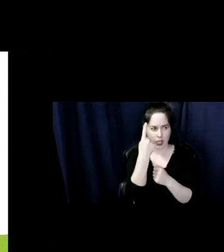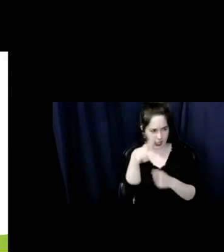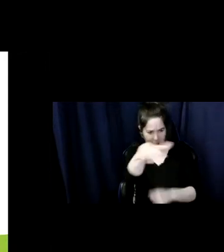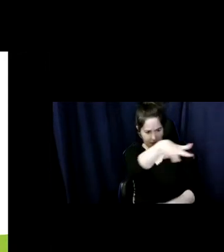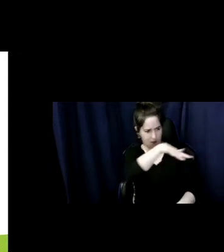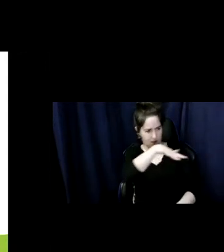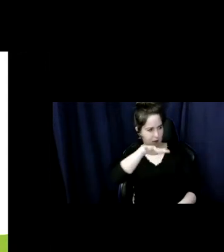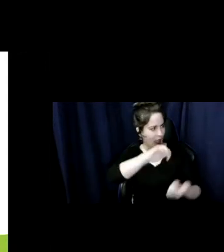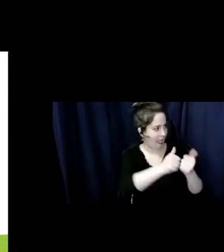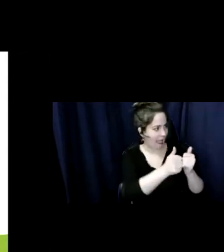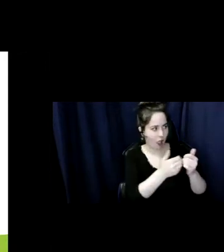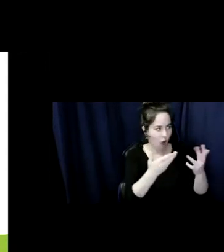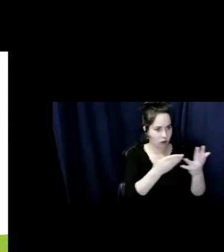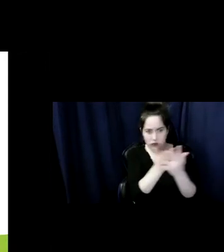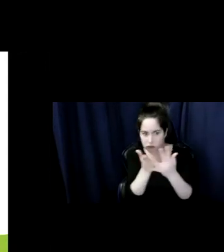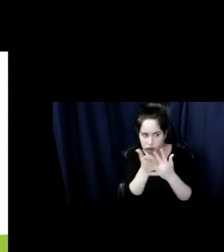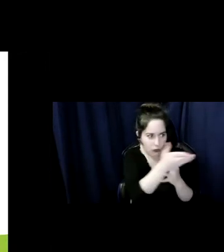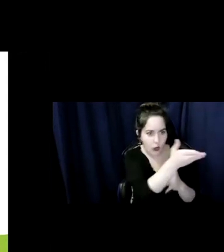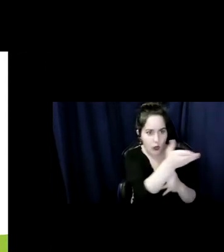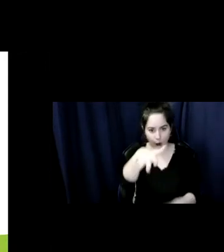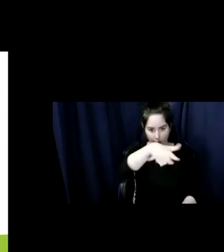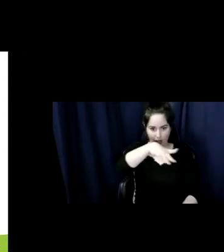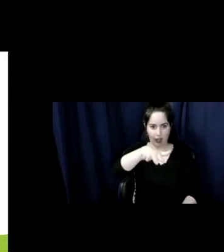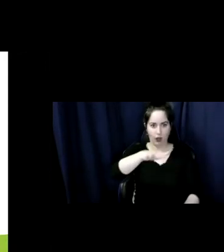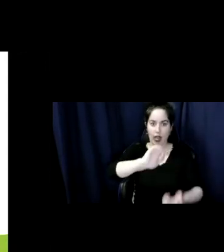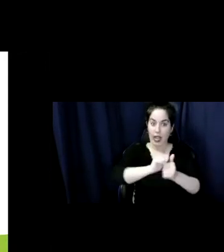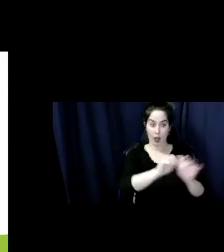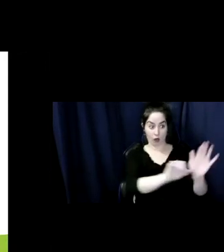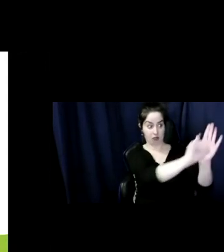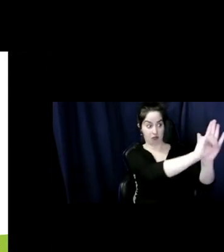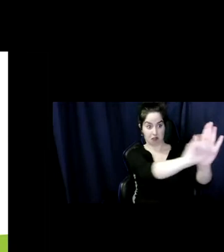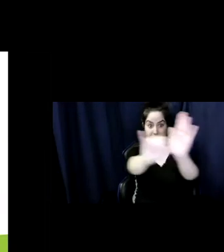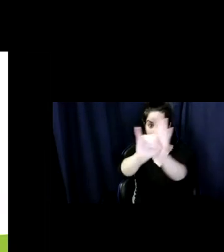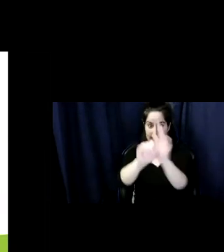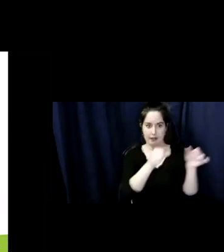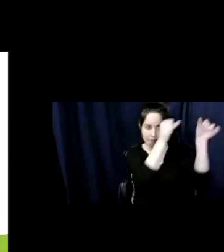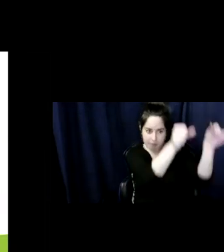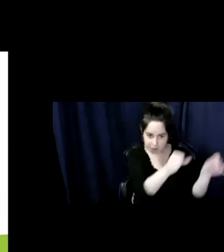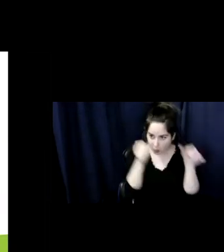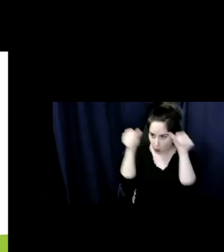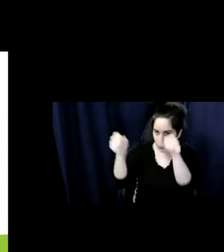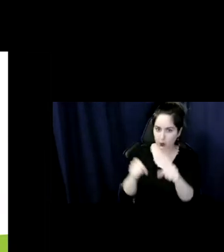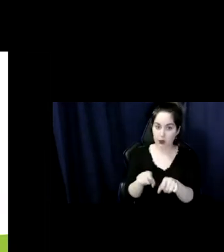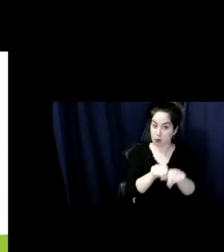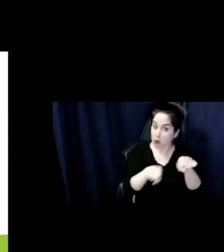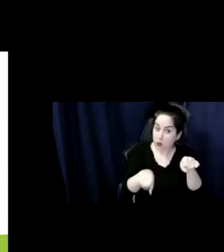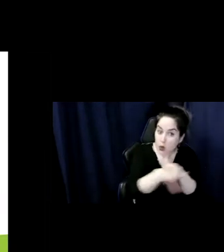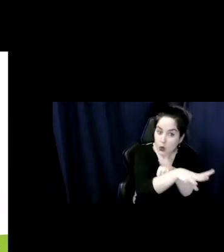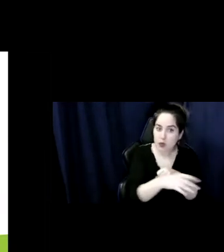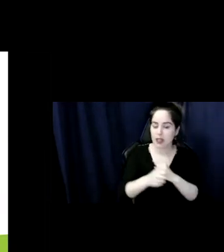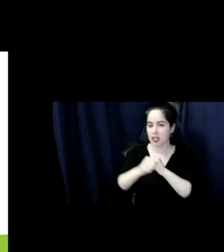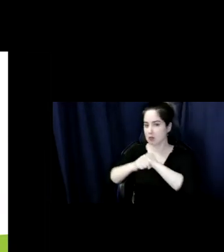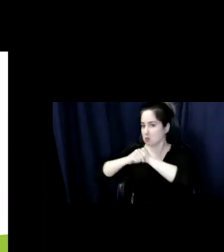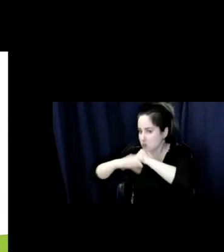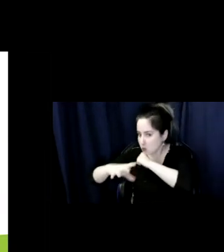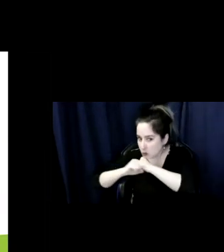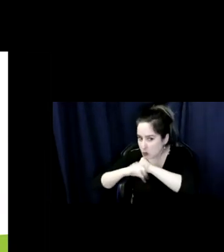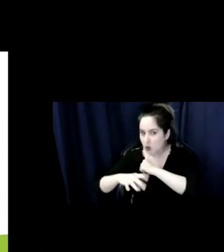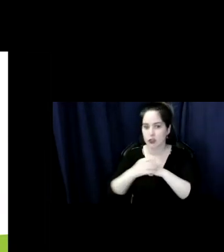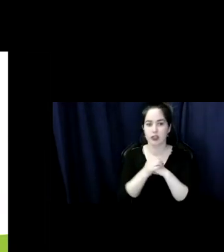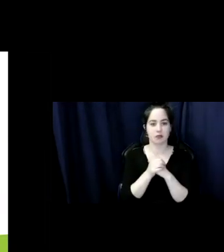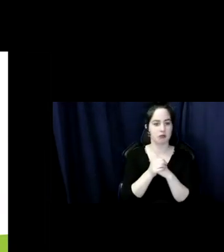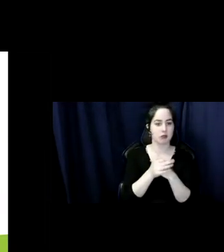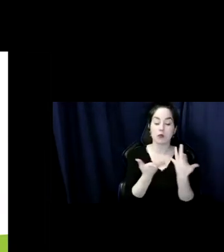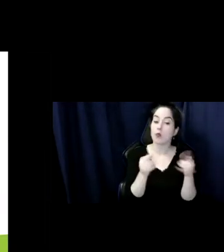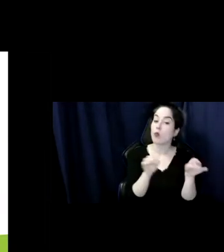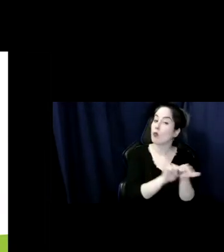signage, volunteers, marketing, social media and promotion, as well as support with